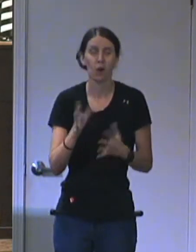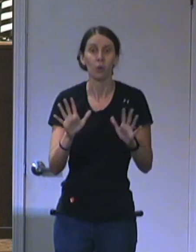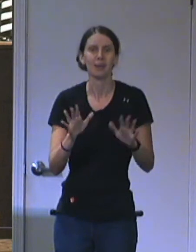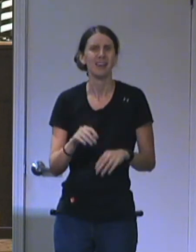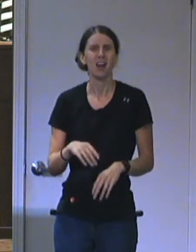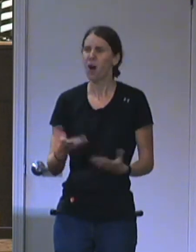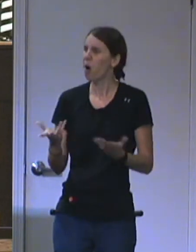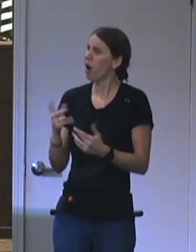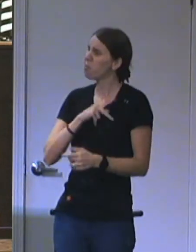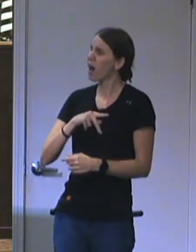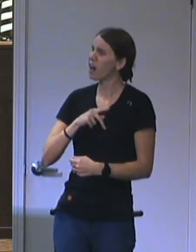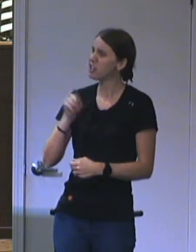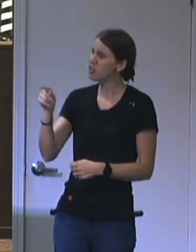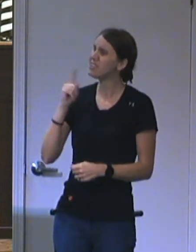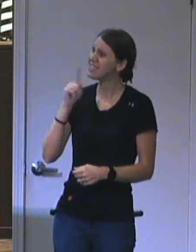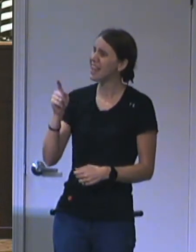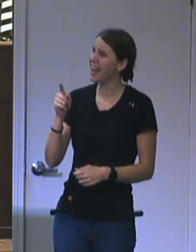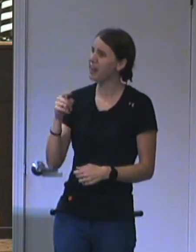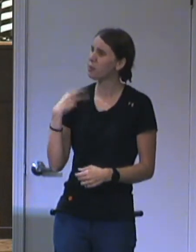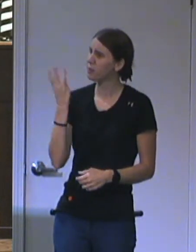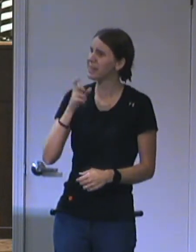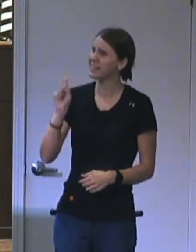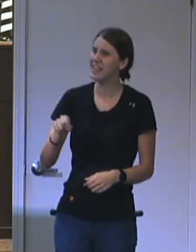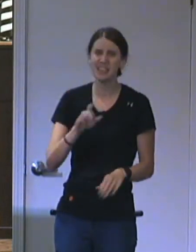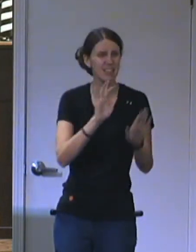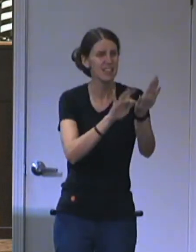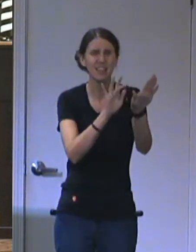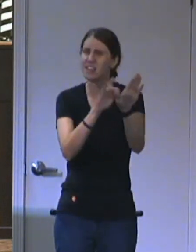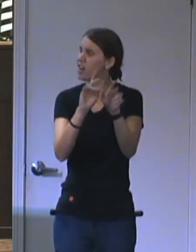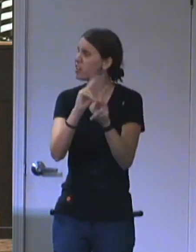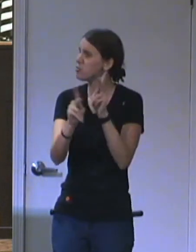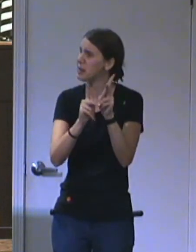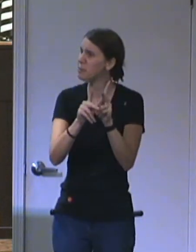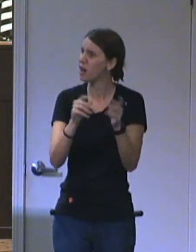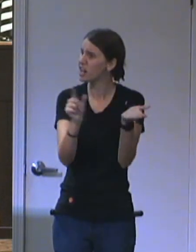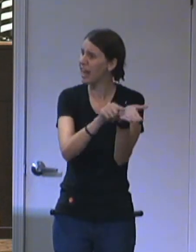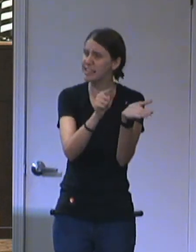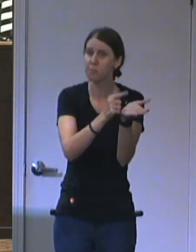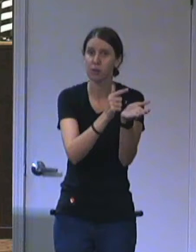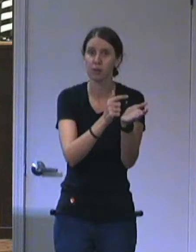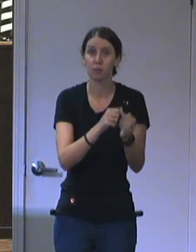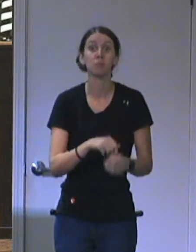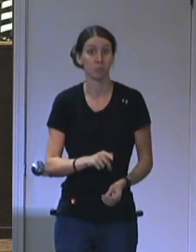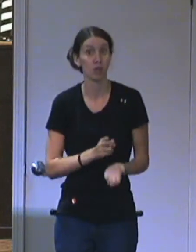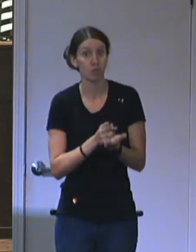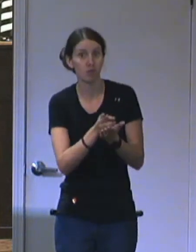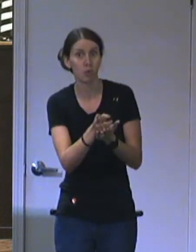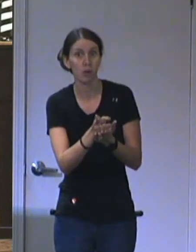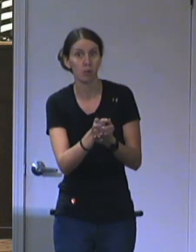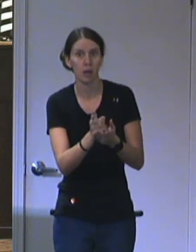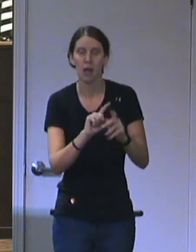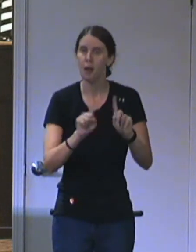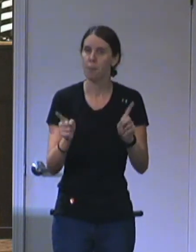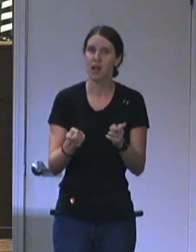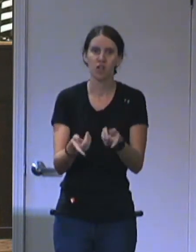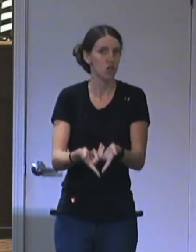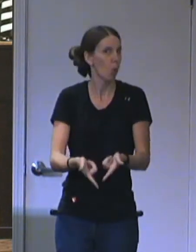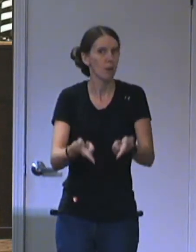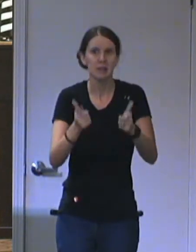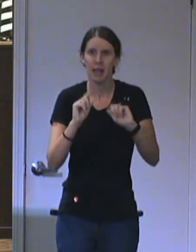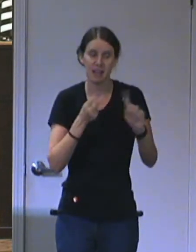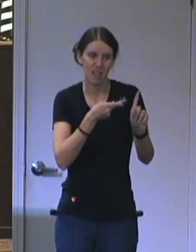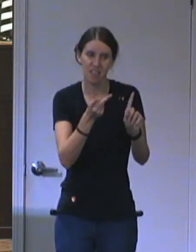for Christ. That's absolutely true. Okay? But you cannot let them guide your